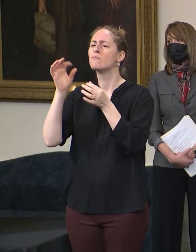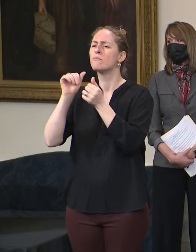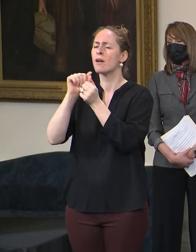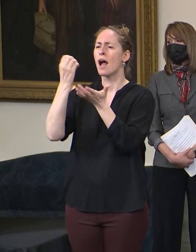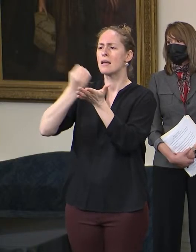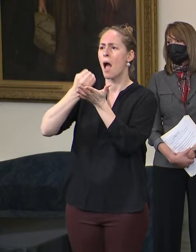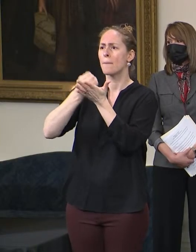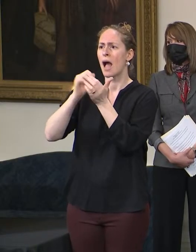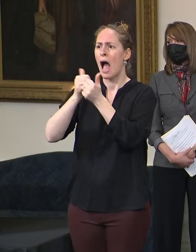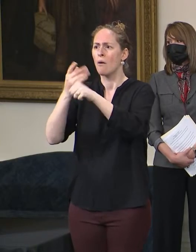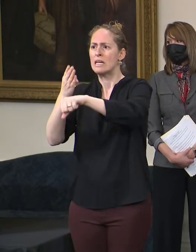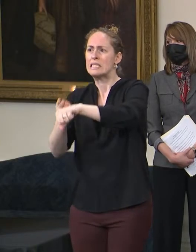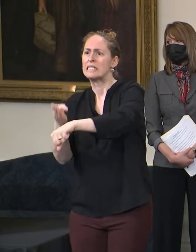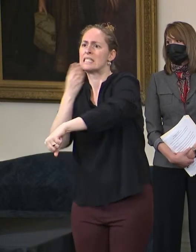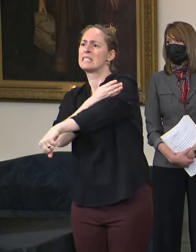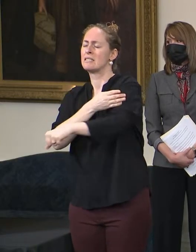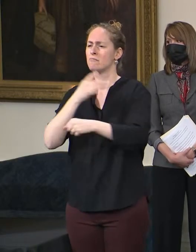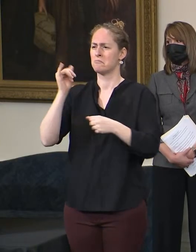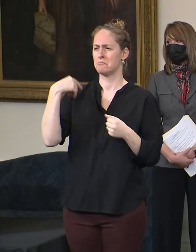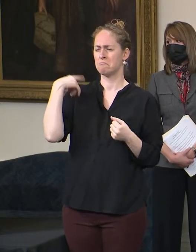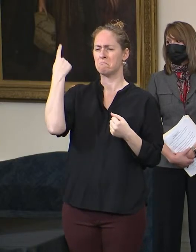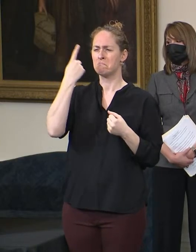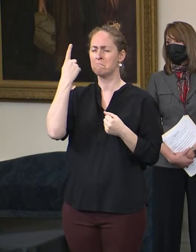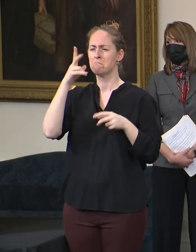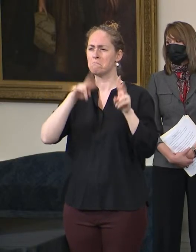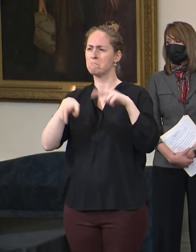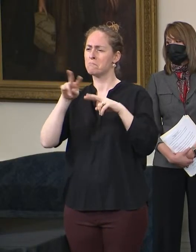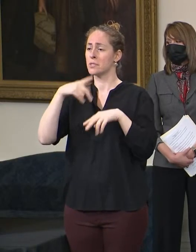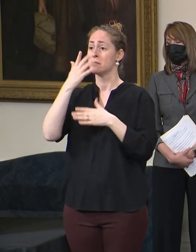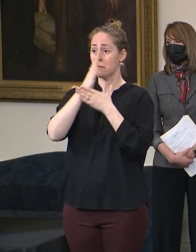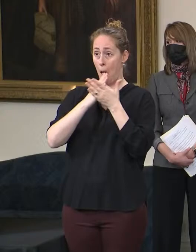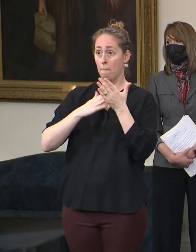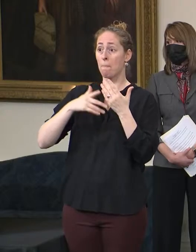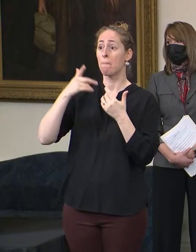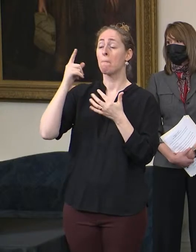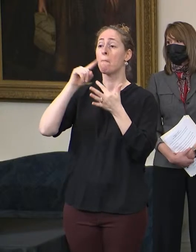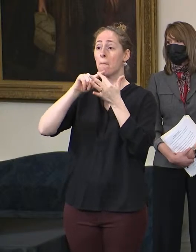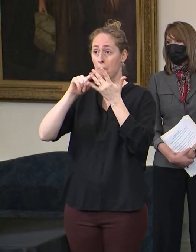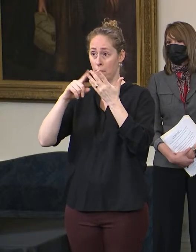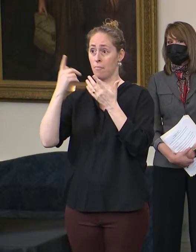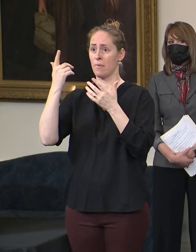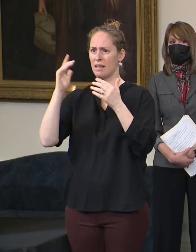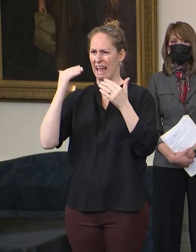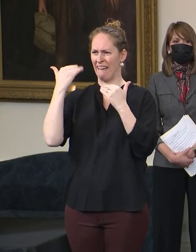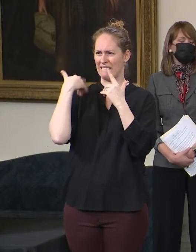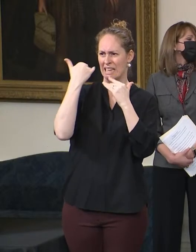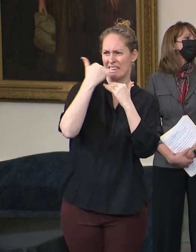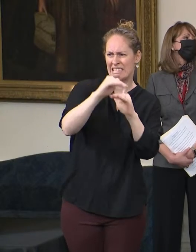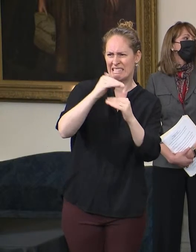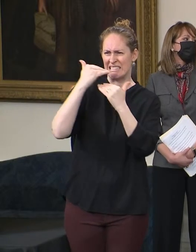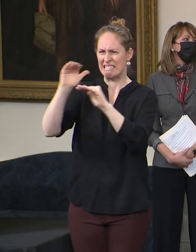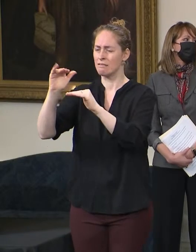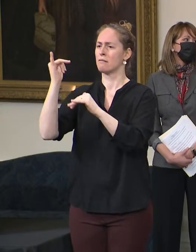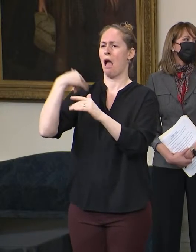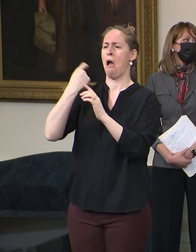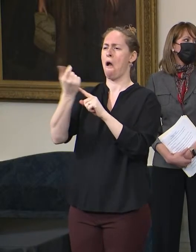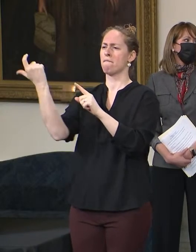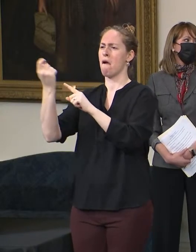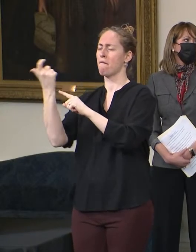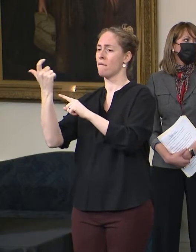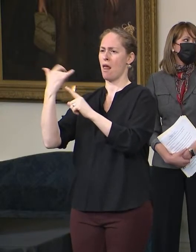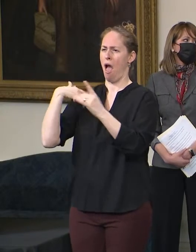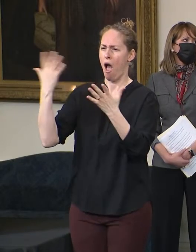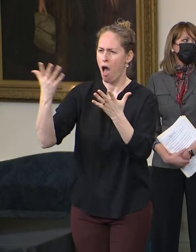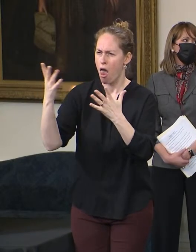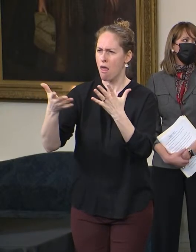a lot of the restrictions that you've re-implemented to try to blunt the surge. What is really left in your arsenal before you